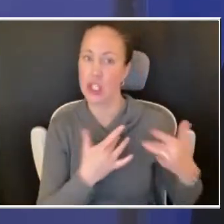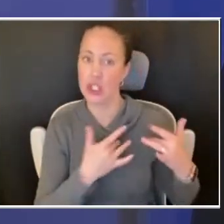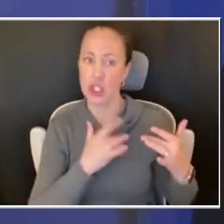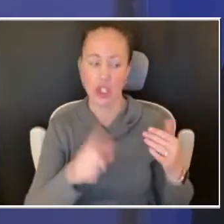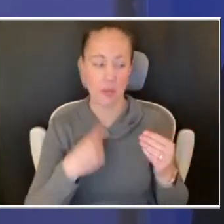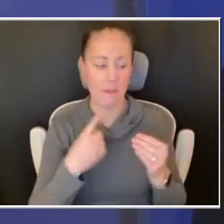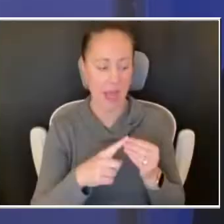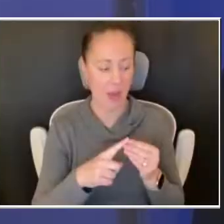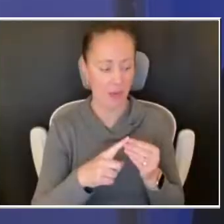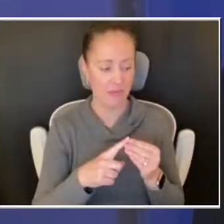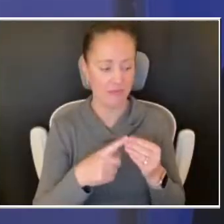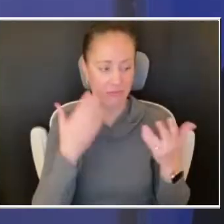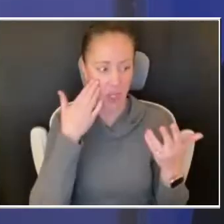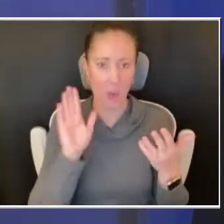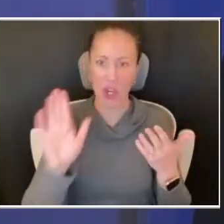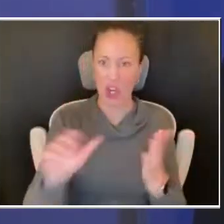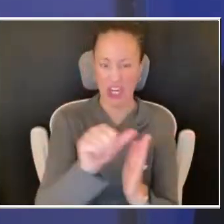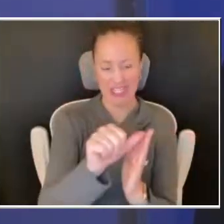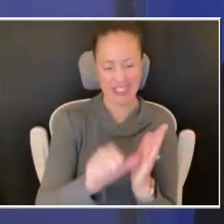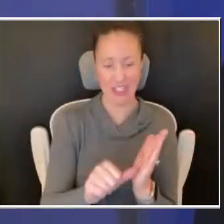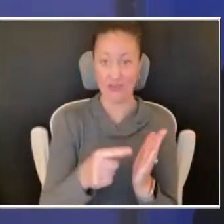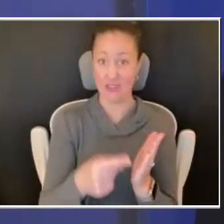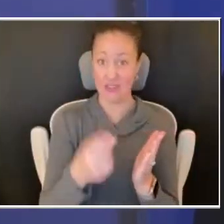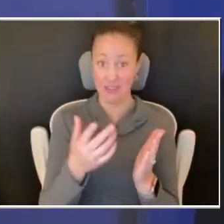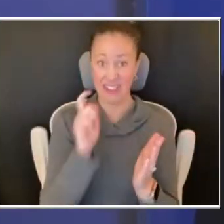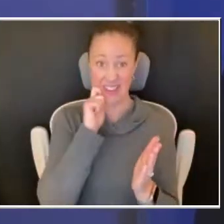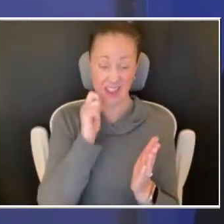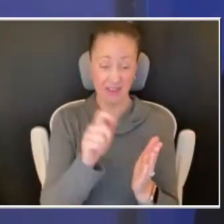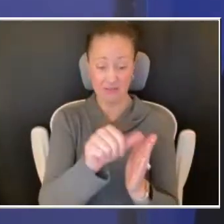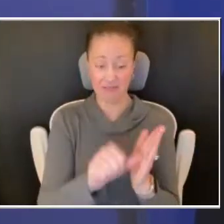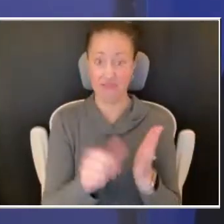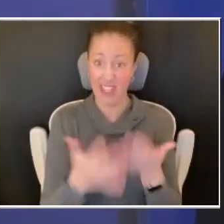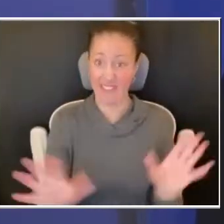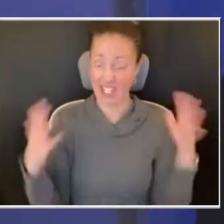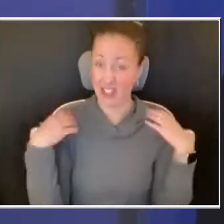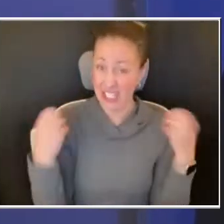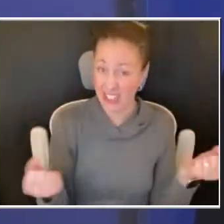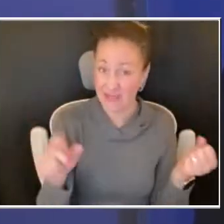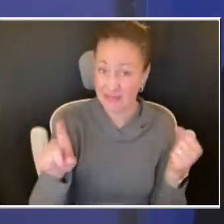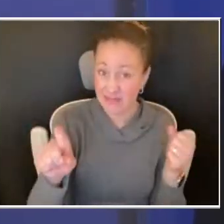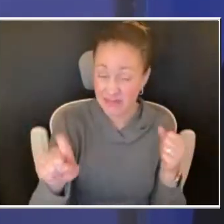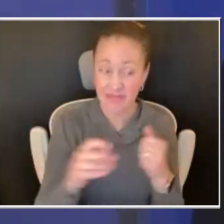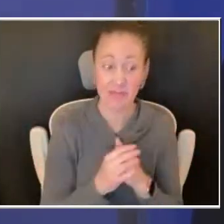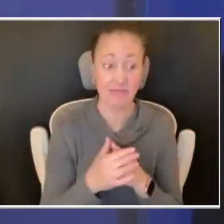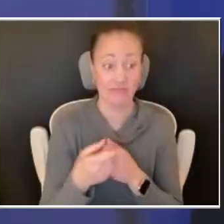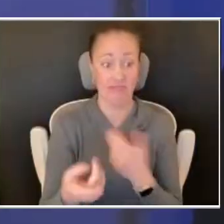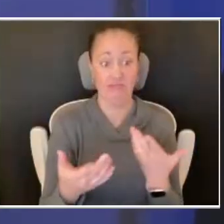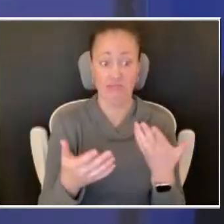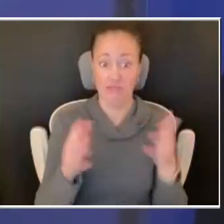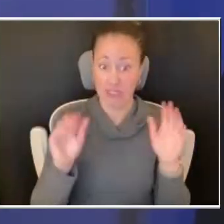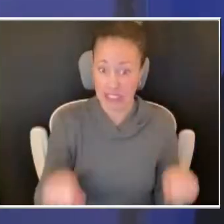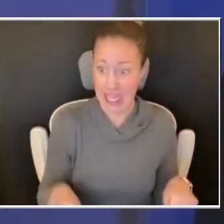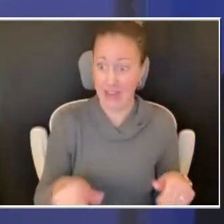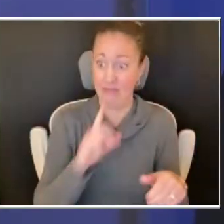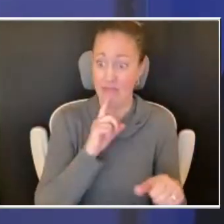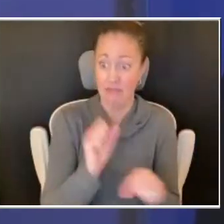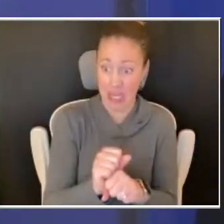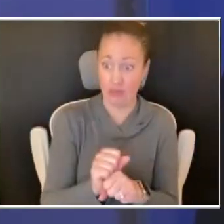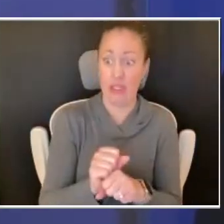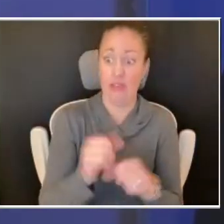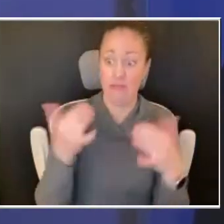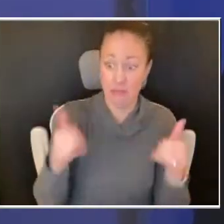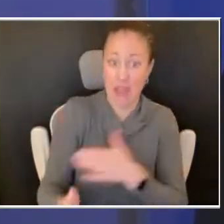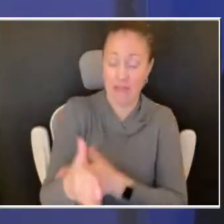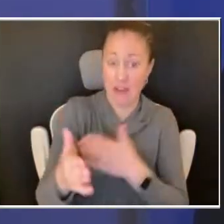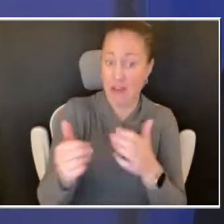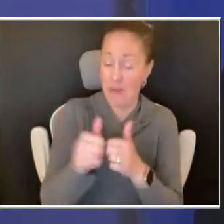her incisions healed? Is she ability to take the impact of the hits on that? So, yeah, just normal,